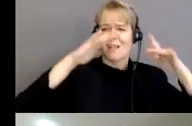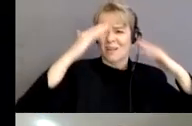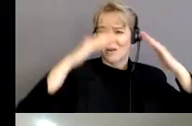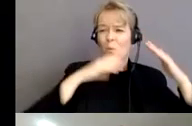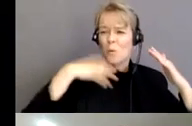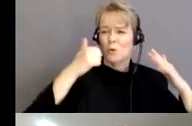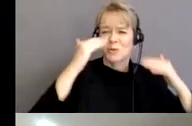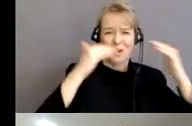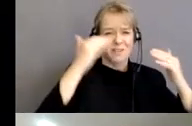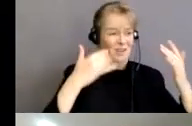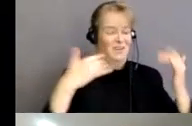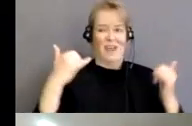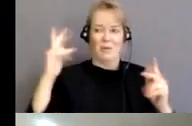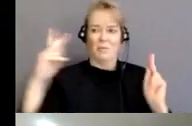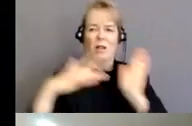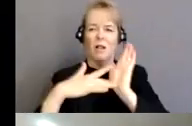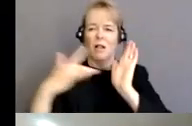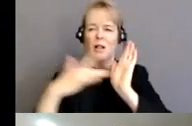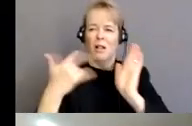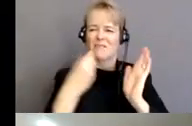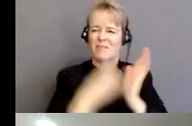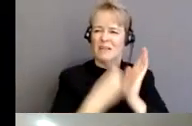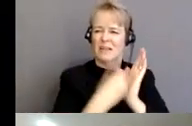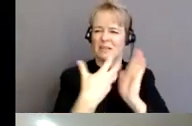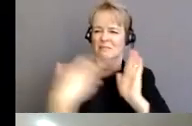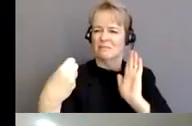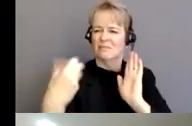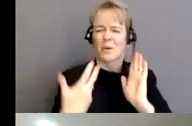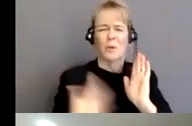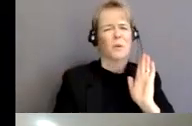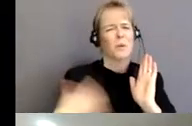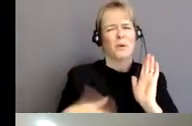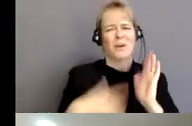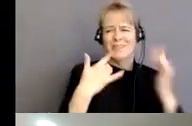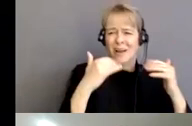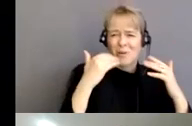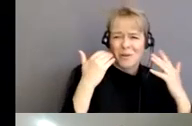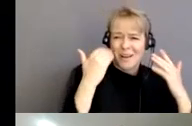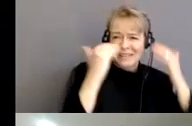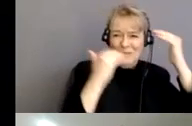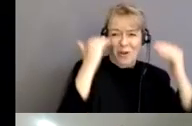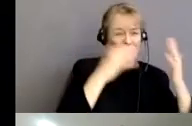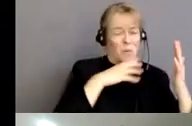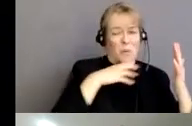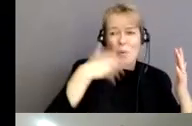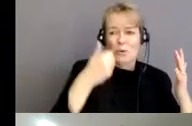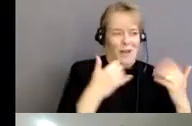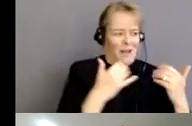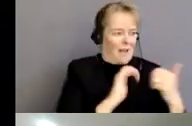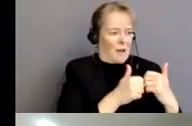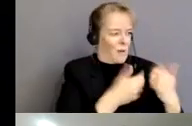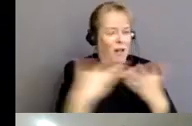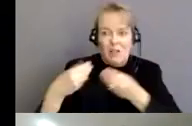And at their age of how do they regain all the personal income that